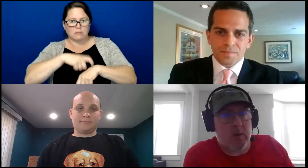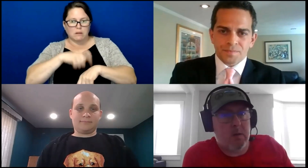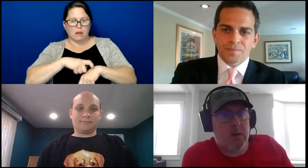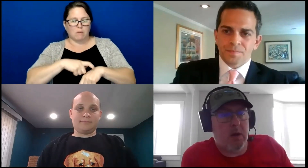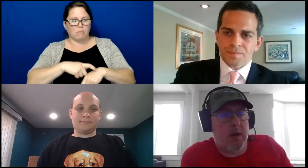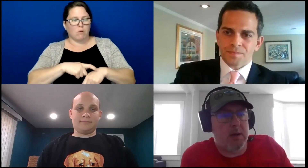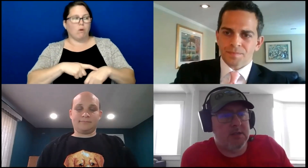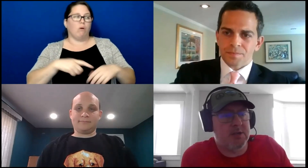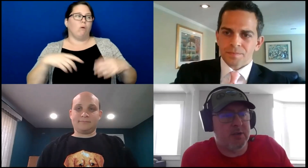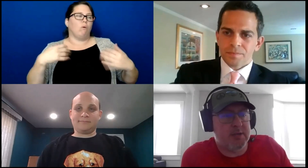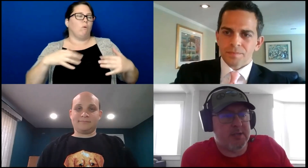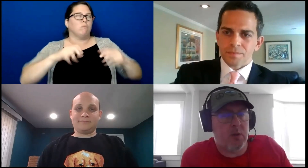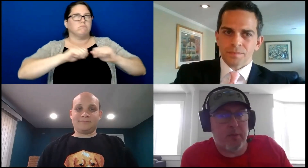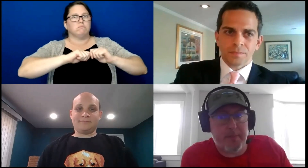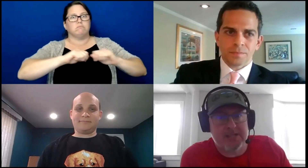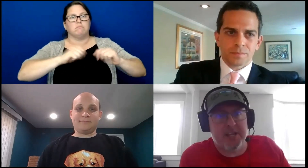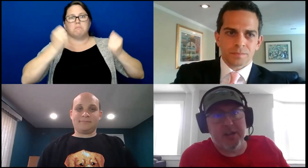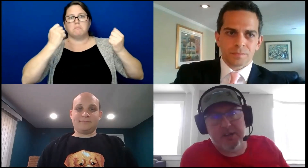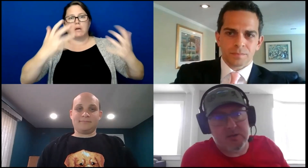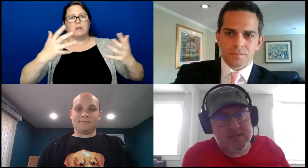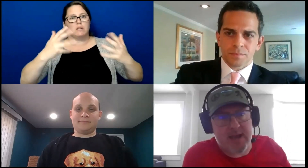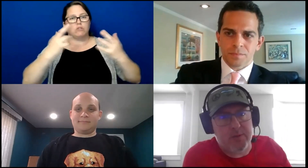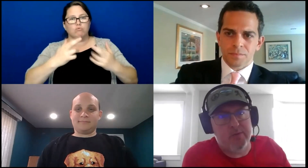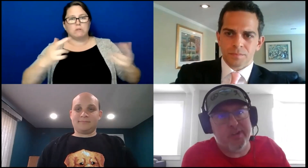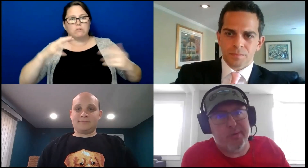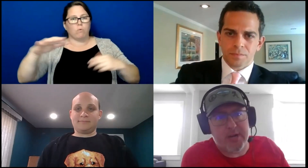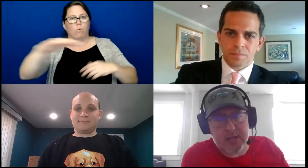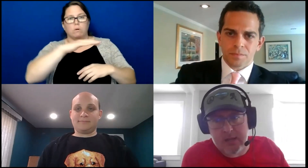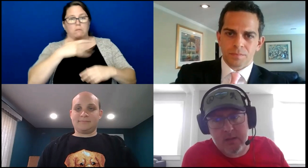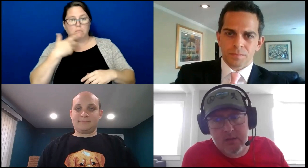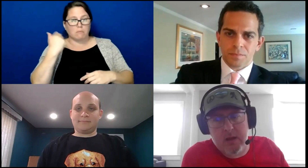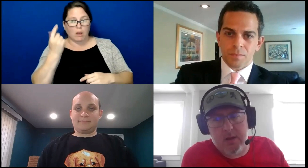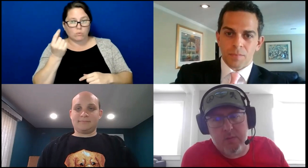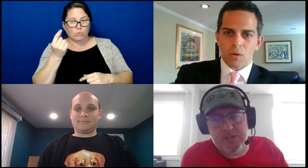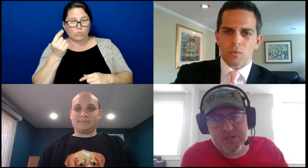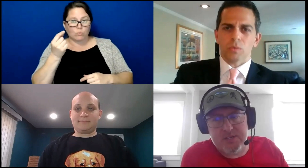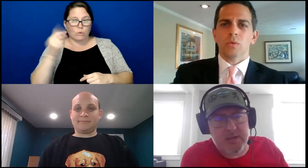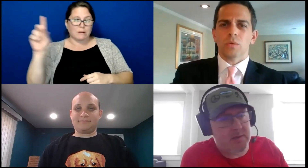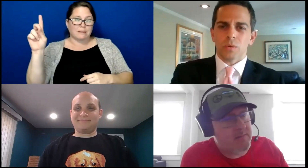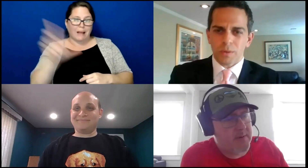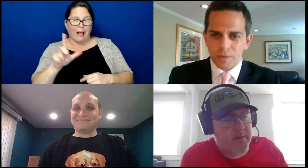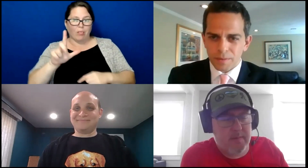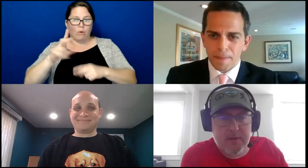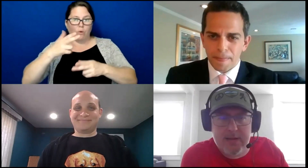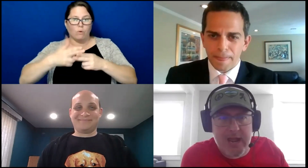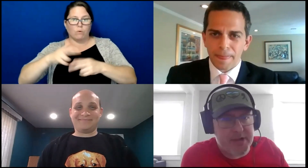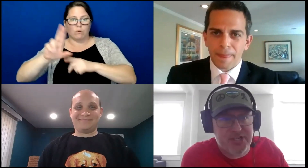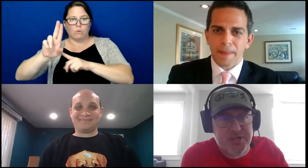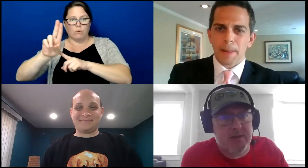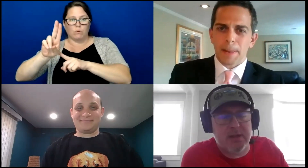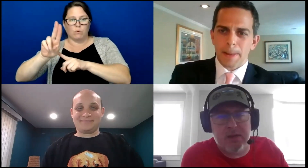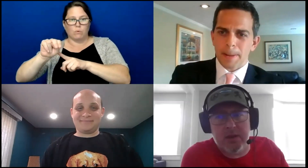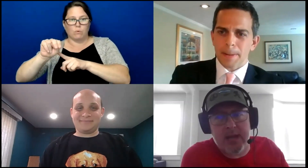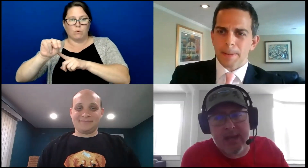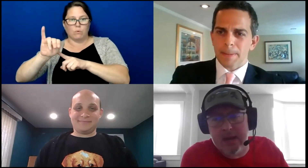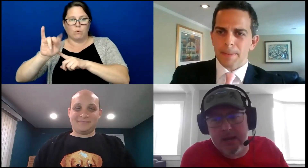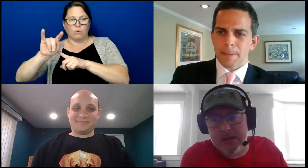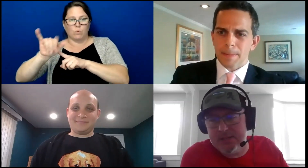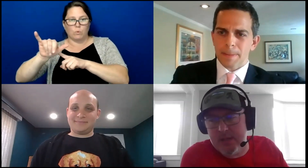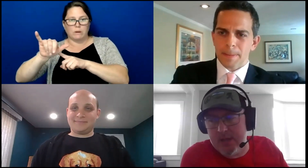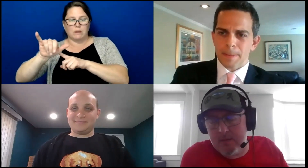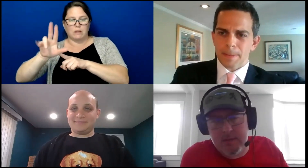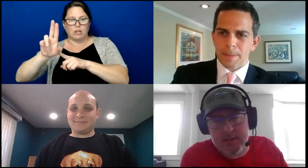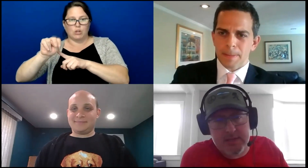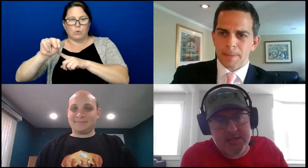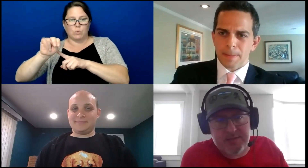there now to do this. So the best thing you can do is download Unity, which is a game engine that you can get.